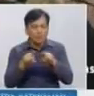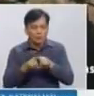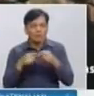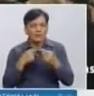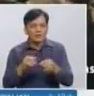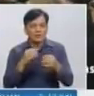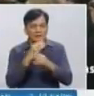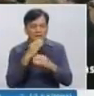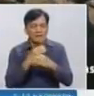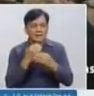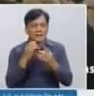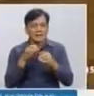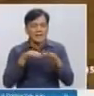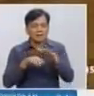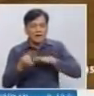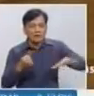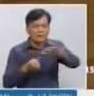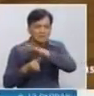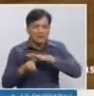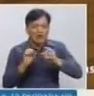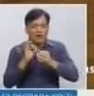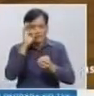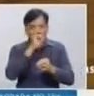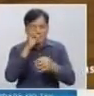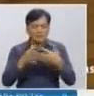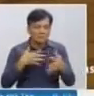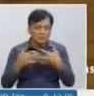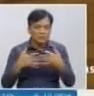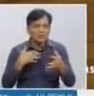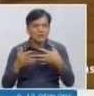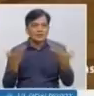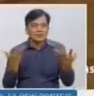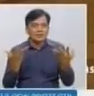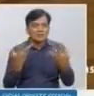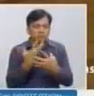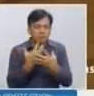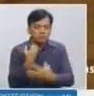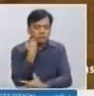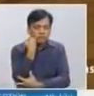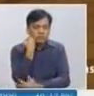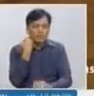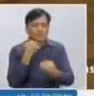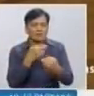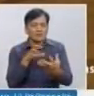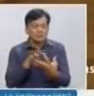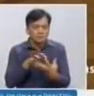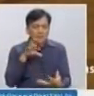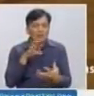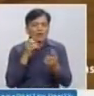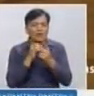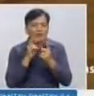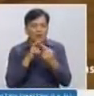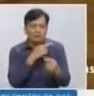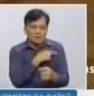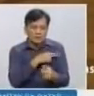but also create an environment where every Filipino, regardless of his social status, religion or ideology,